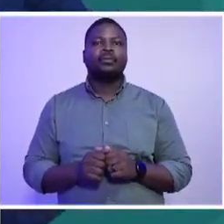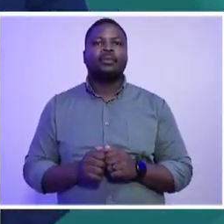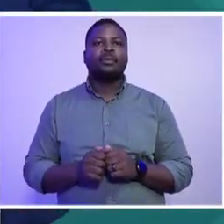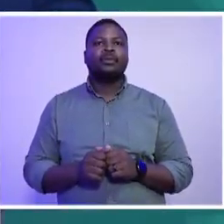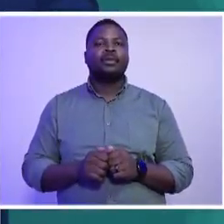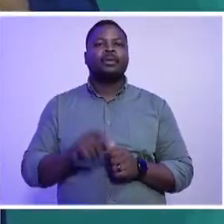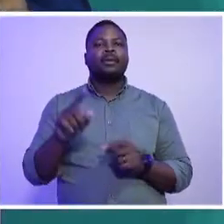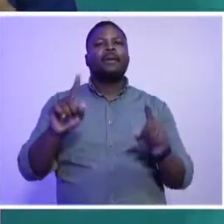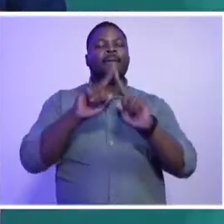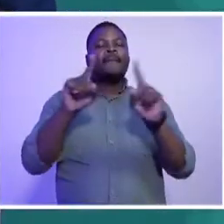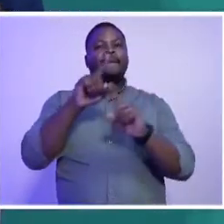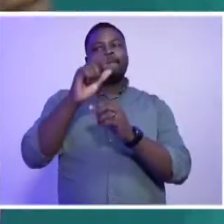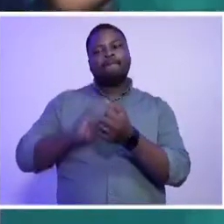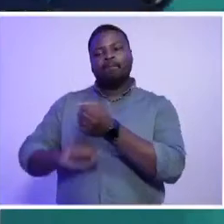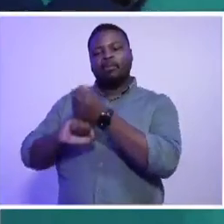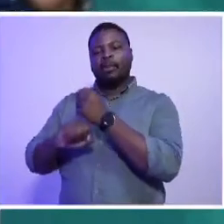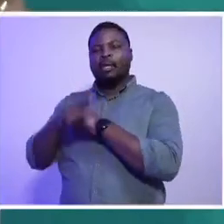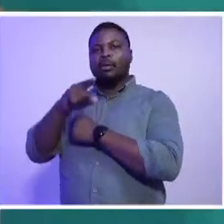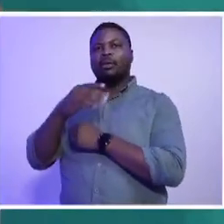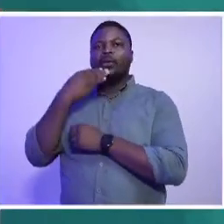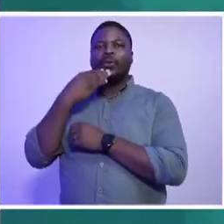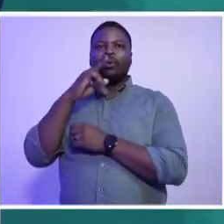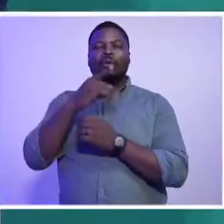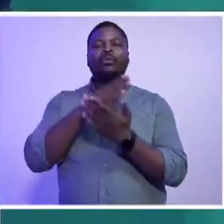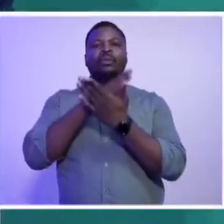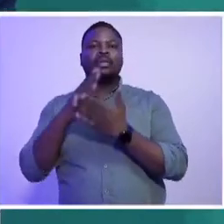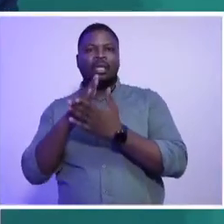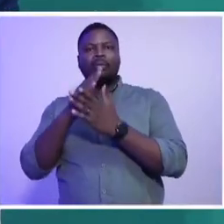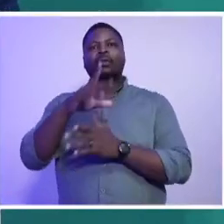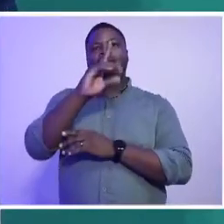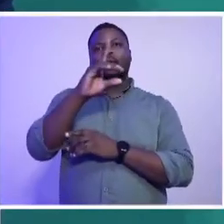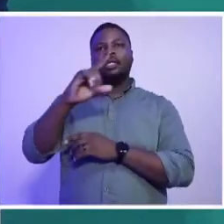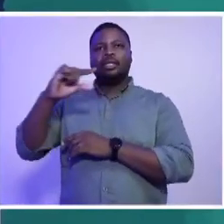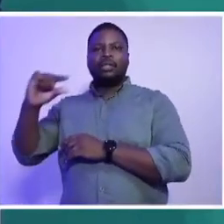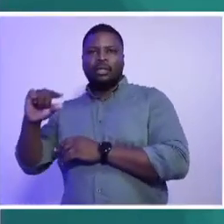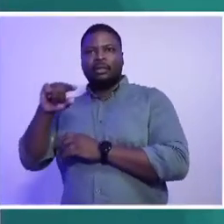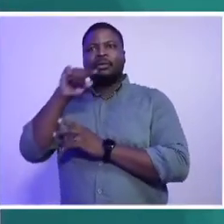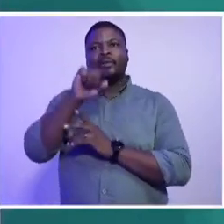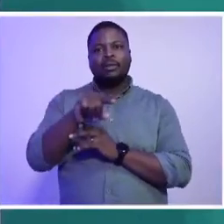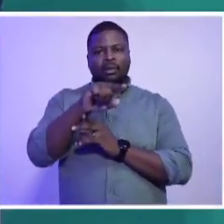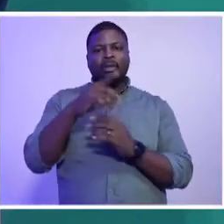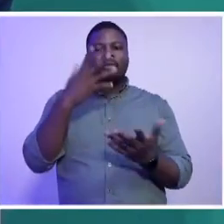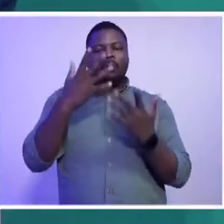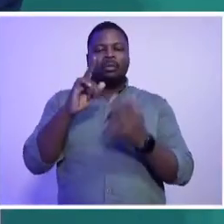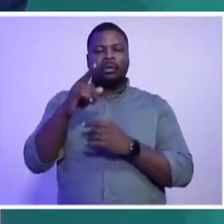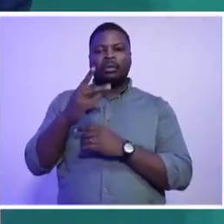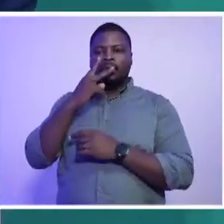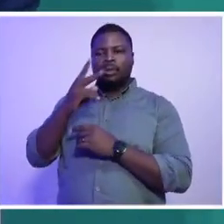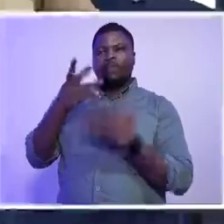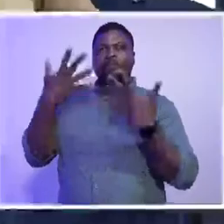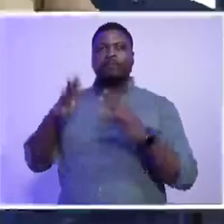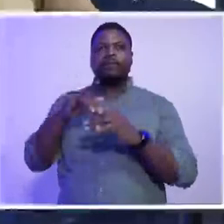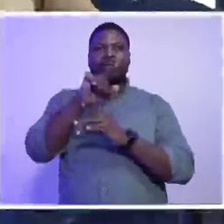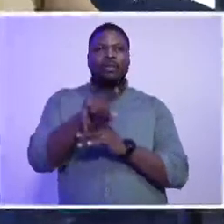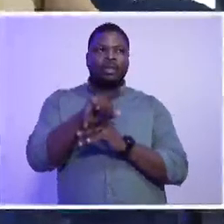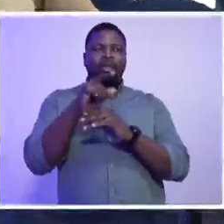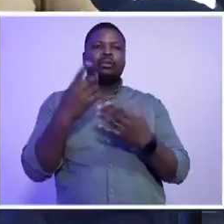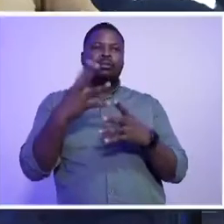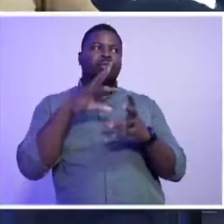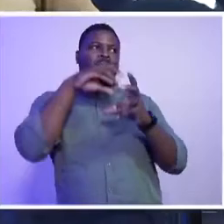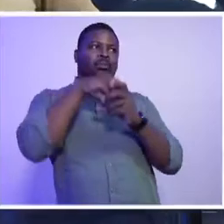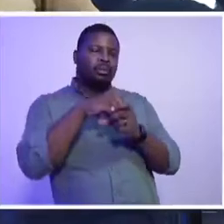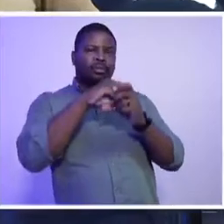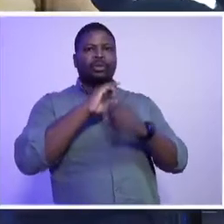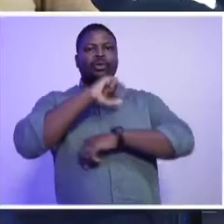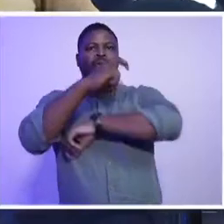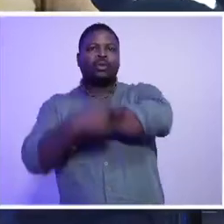He came. He was supported by some of the DDGs, actually, that you may have seen them, some of them who were part of the conference